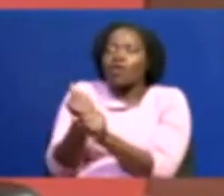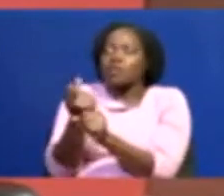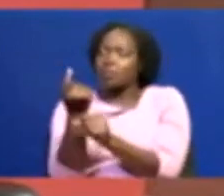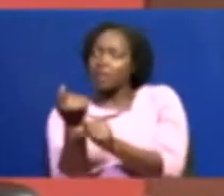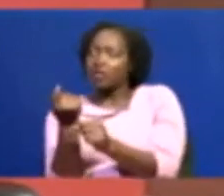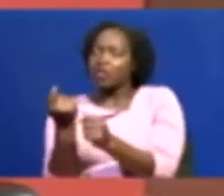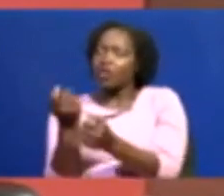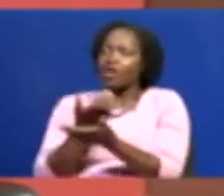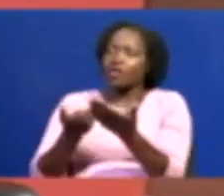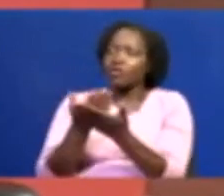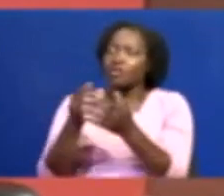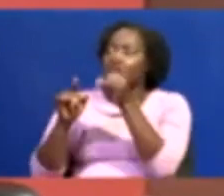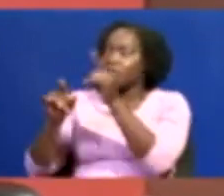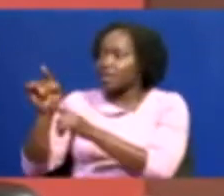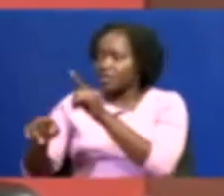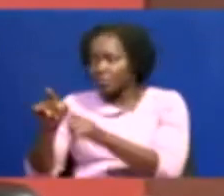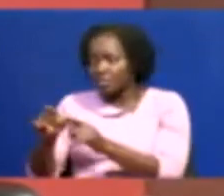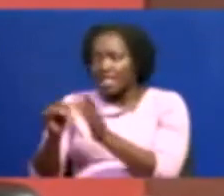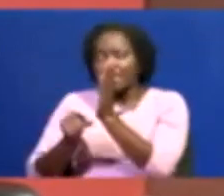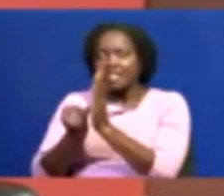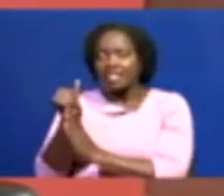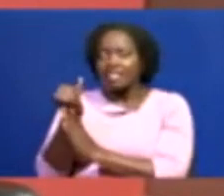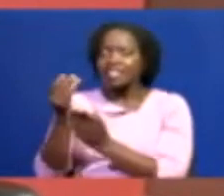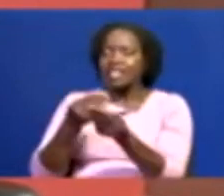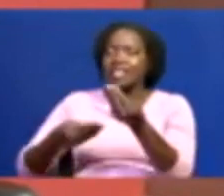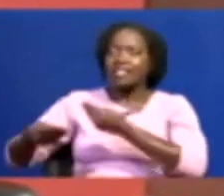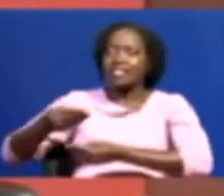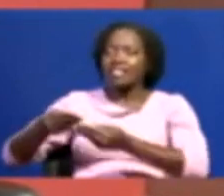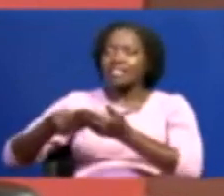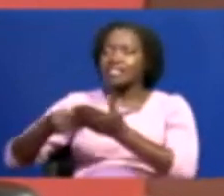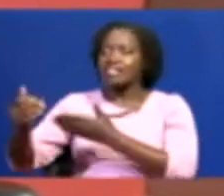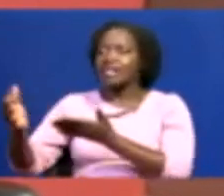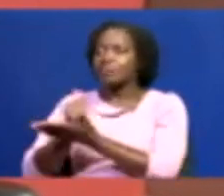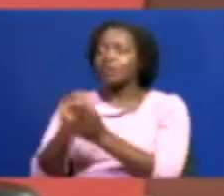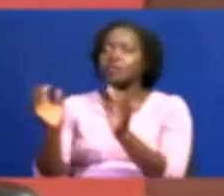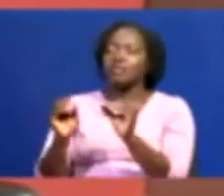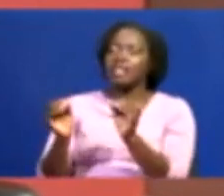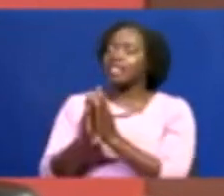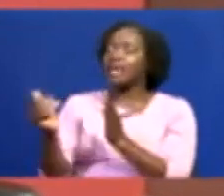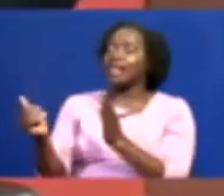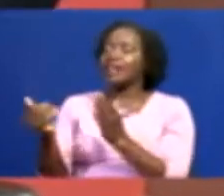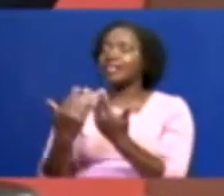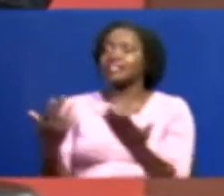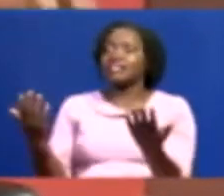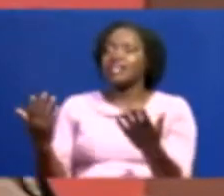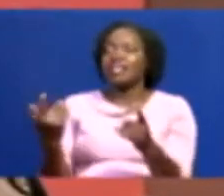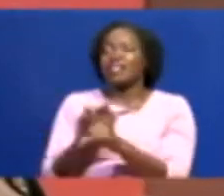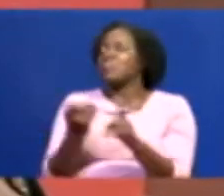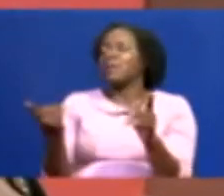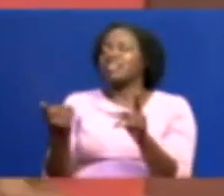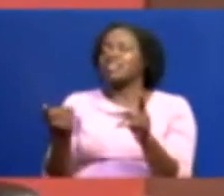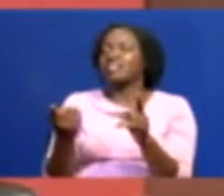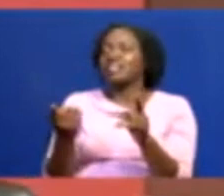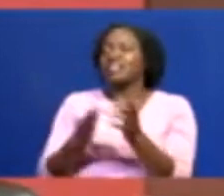macroeconomic variables. We know the interest rate, exchange rate, unemployment, and other stuff. But the